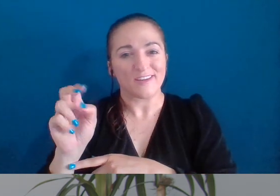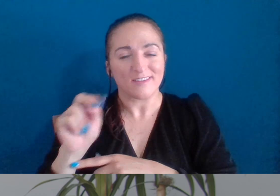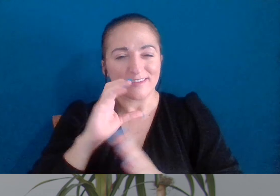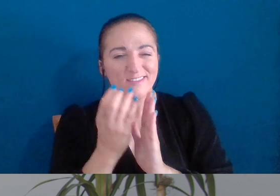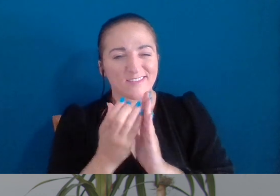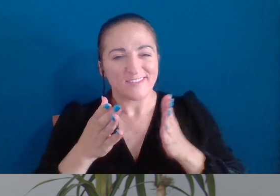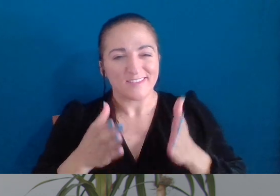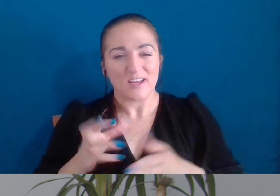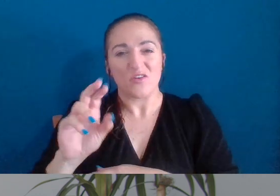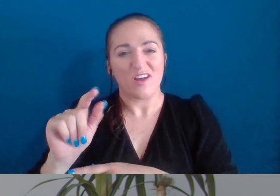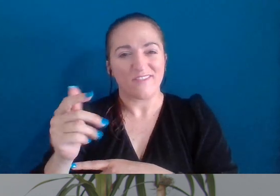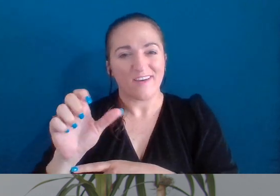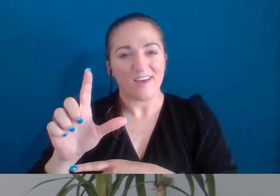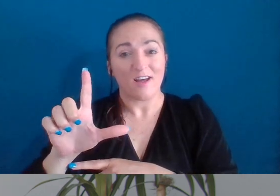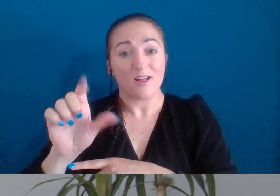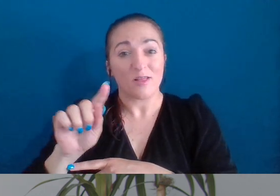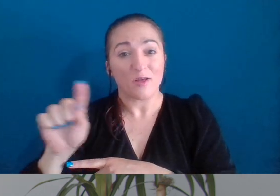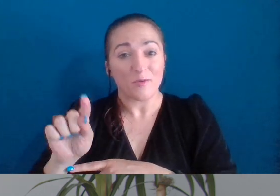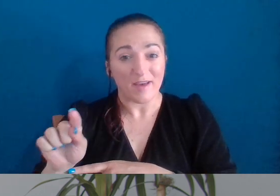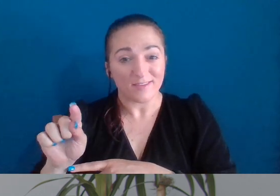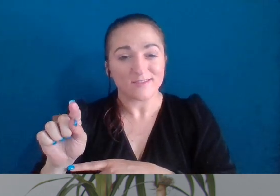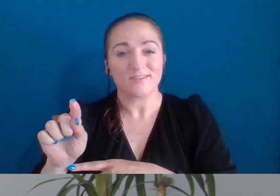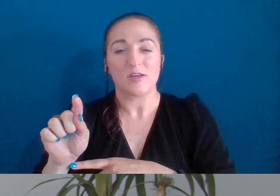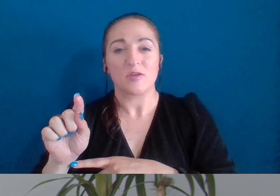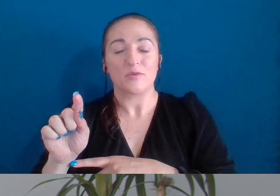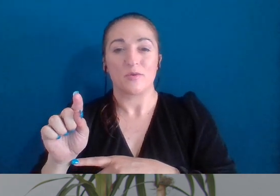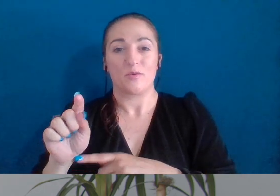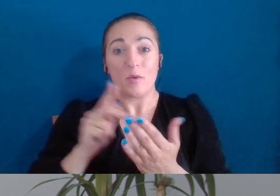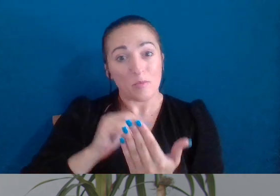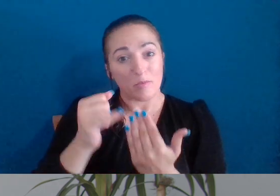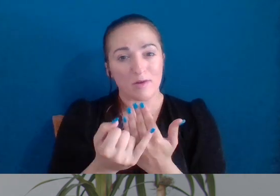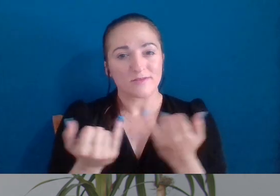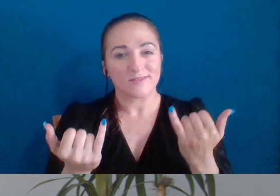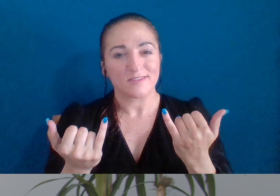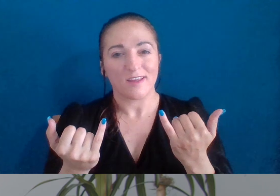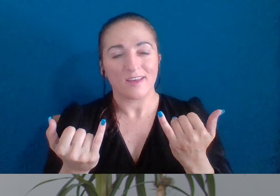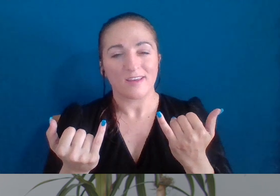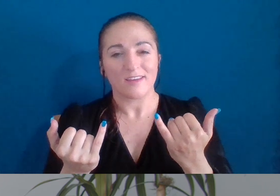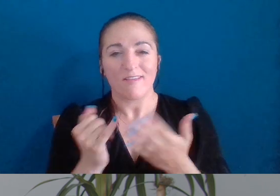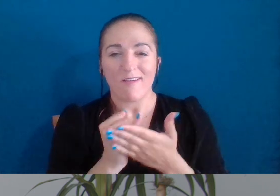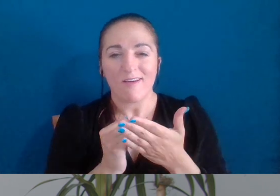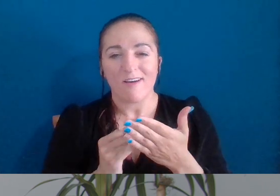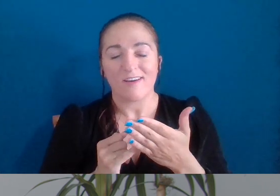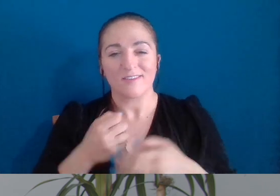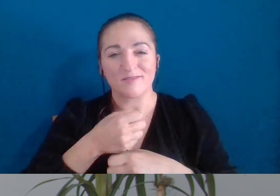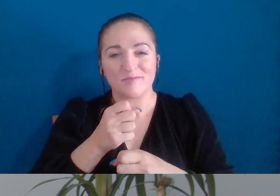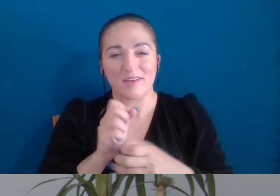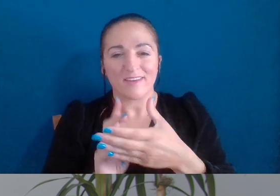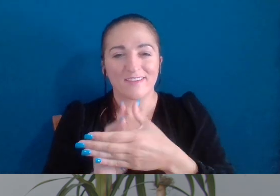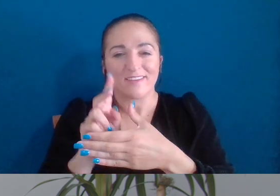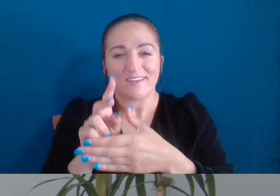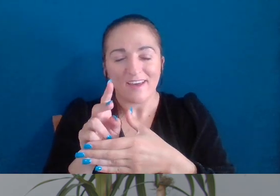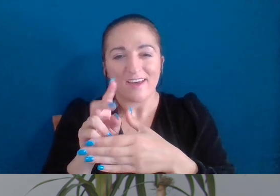So we're going to be making a plant. It could be a flower, it could be a fern. I want you to think of just like how